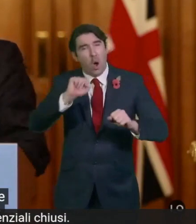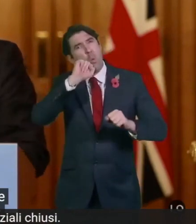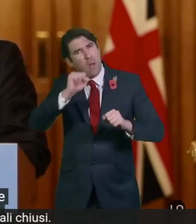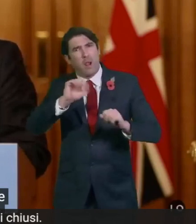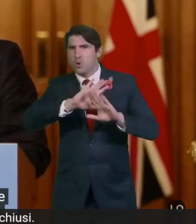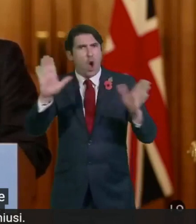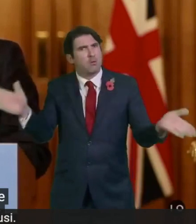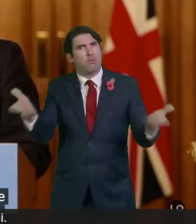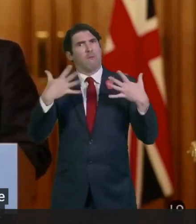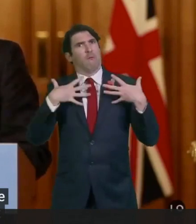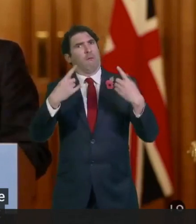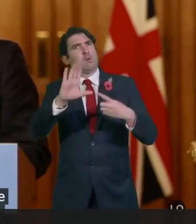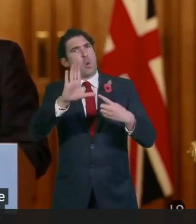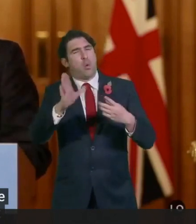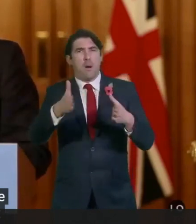come out of